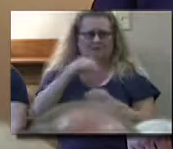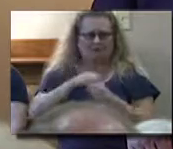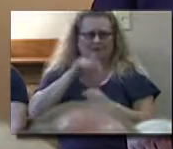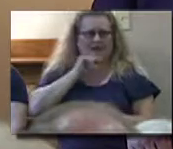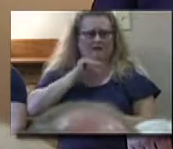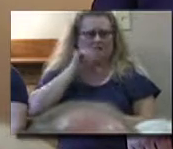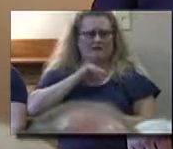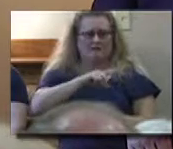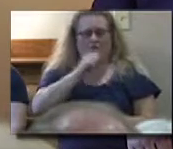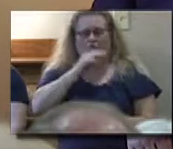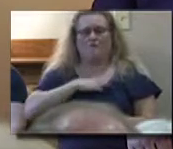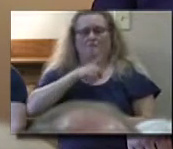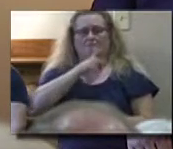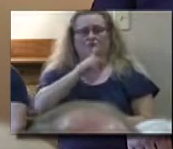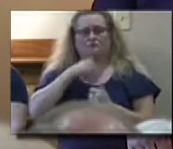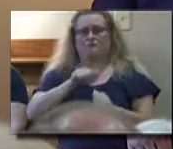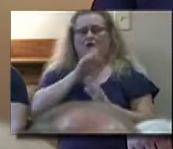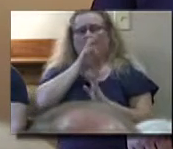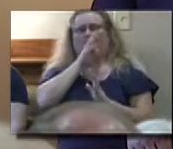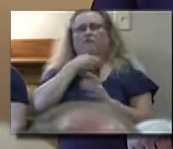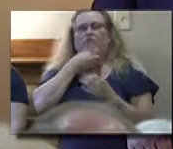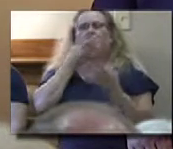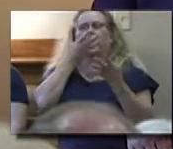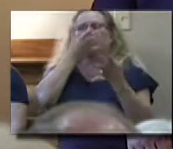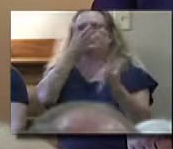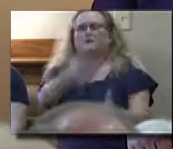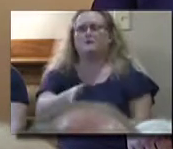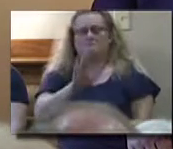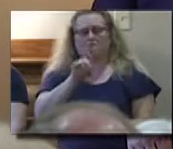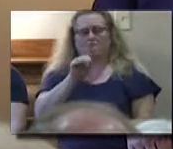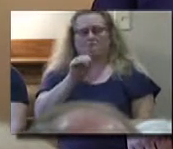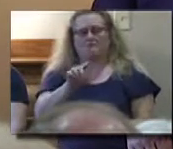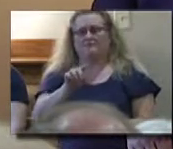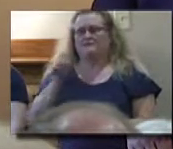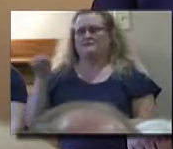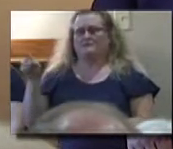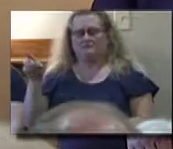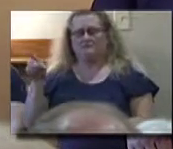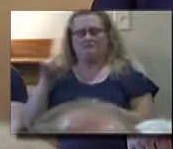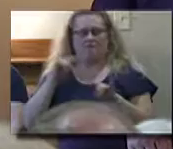And as she gurgled out her last words, he mocked her.